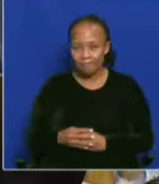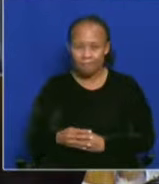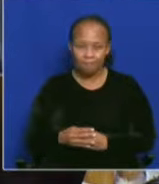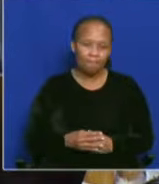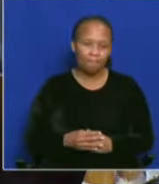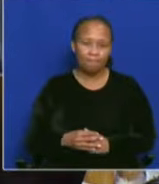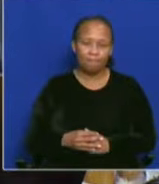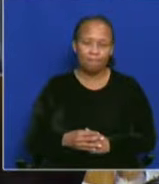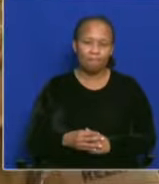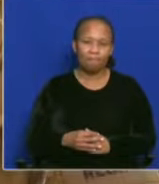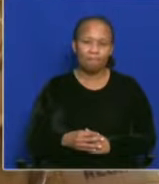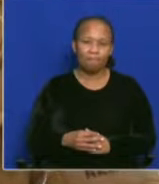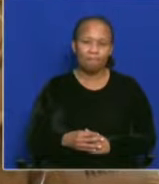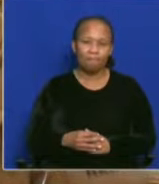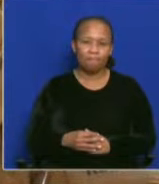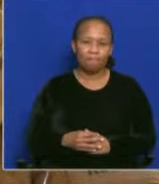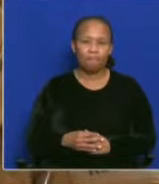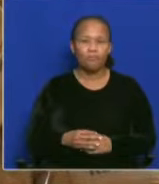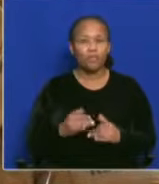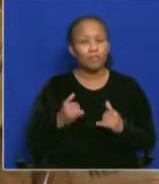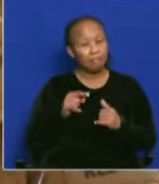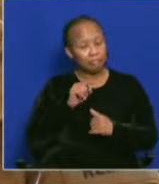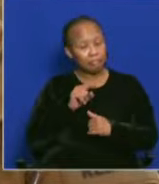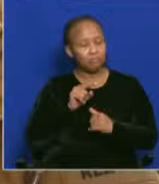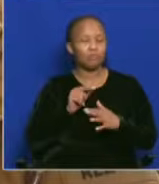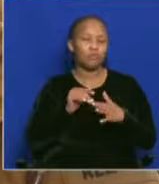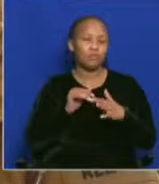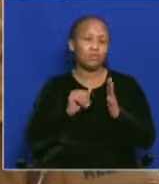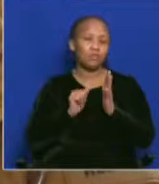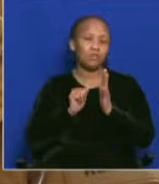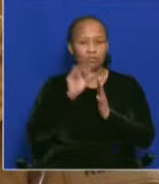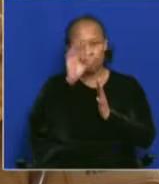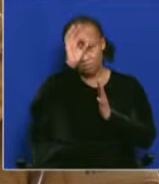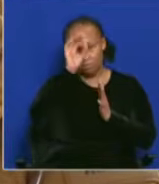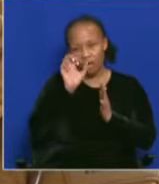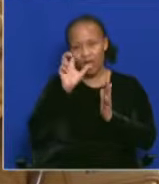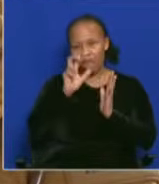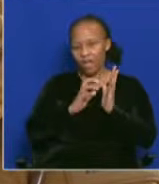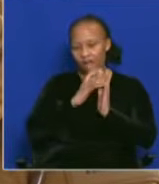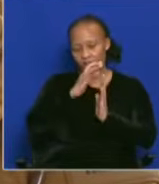of the affidavit. And